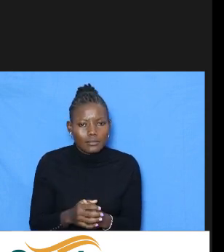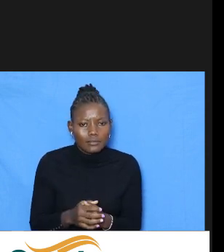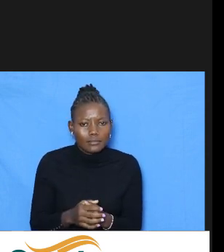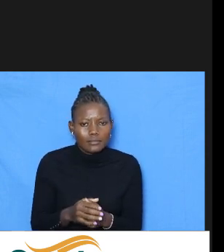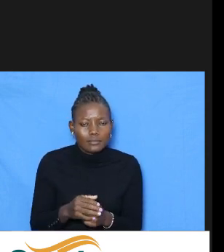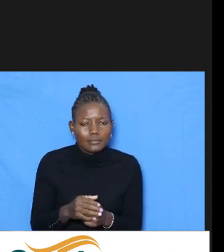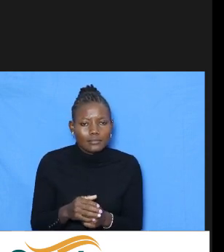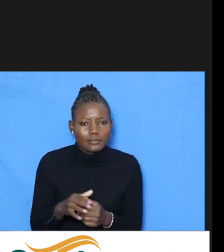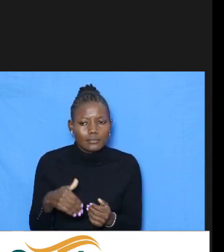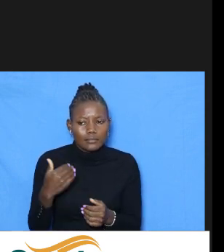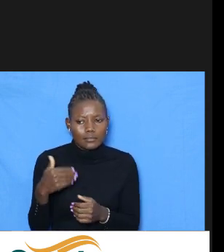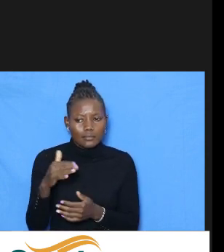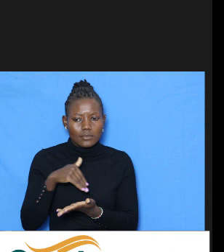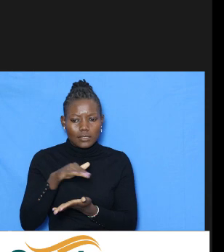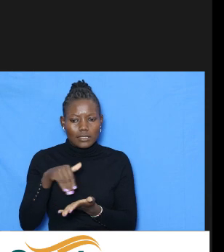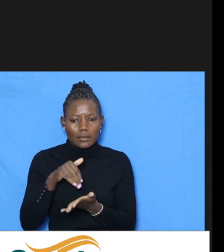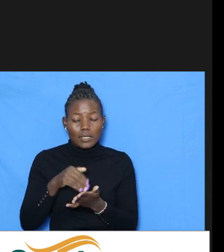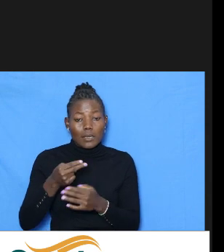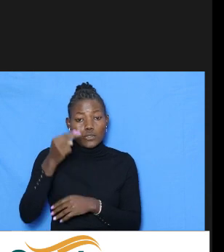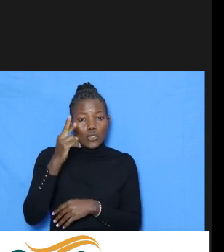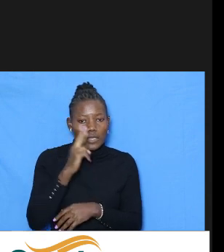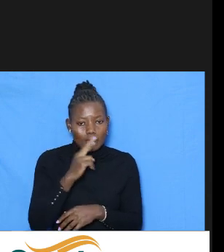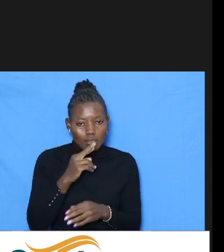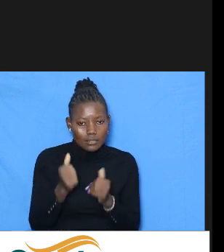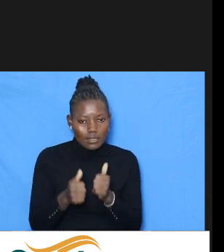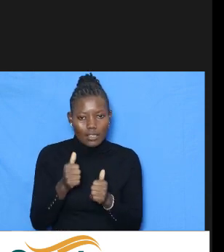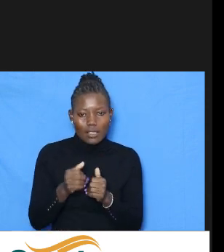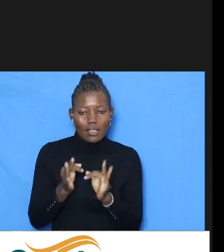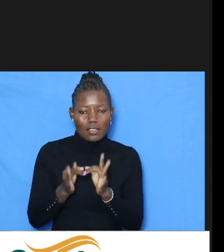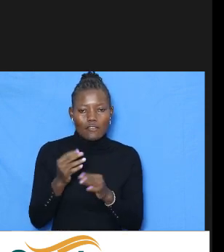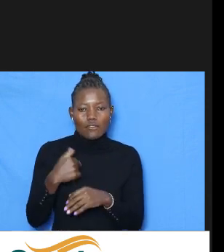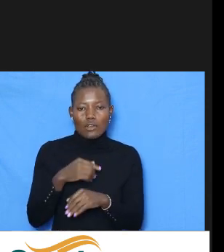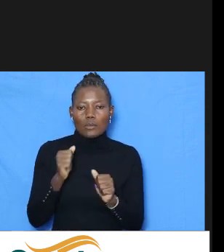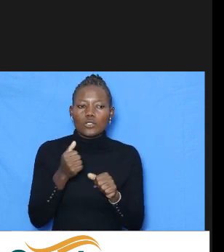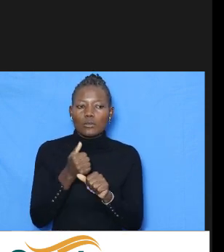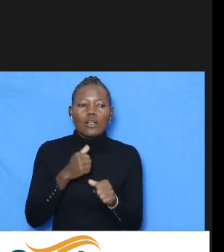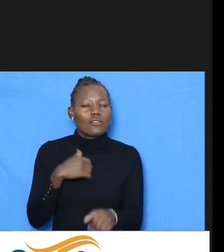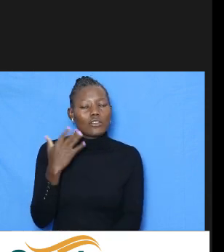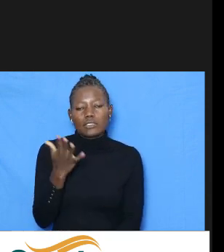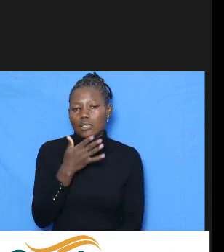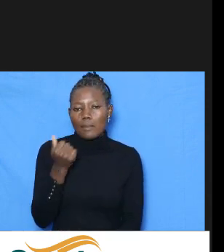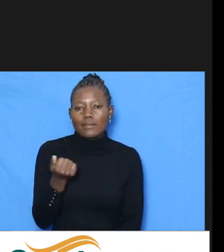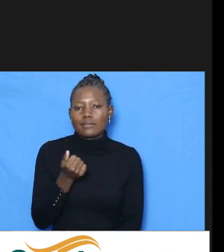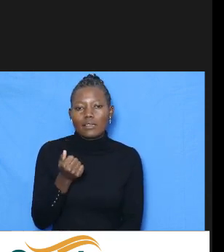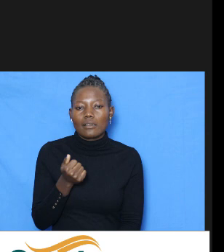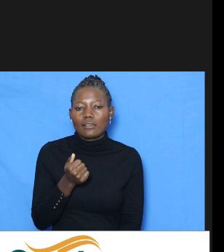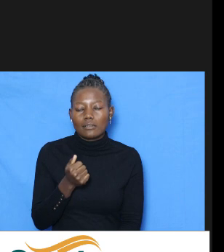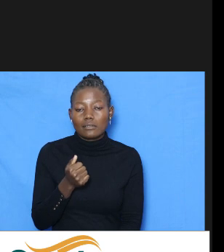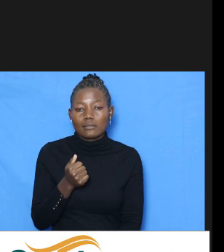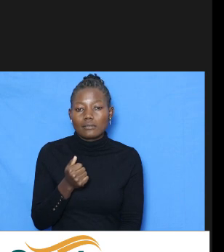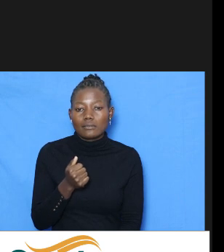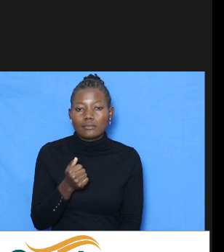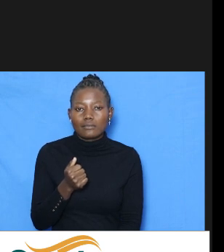in the category of medium to high risk. So if we can stay clear of them, then it is best.